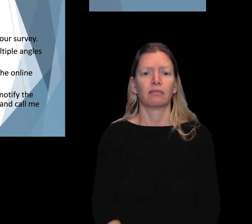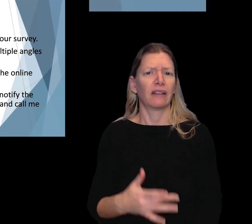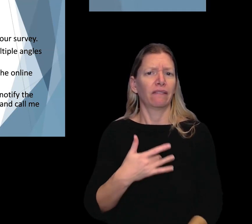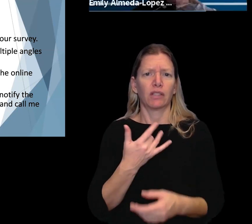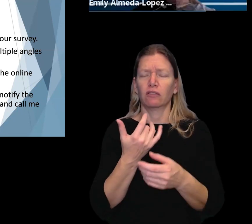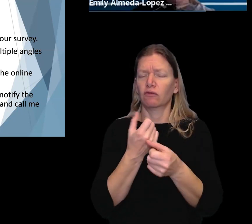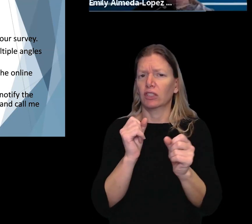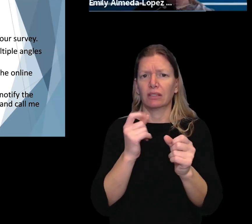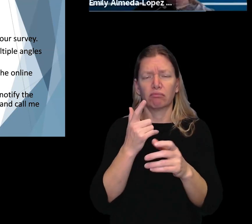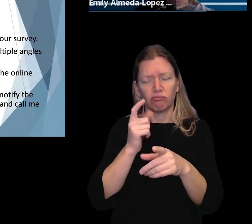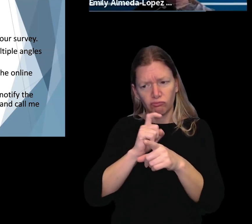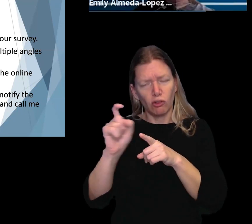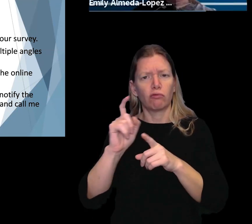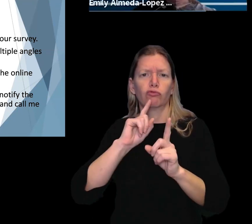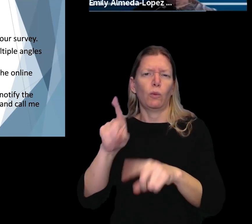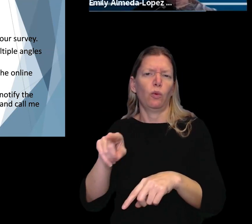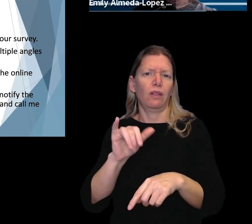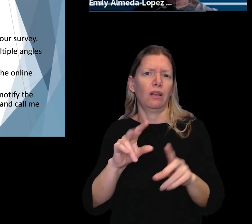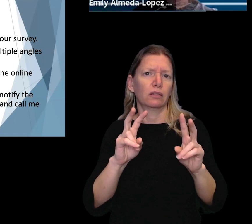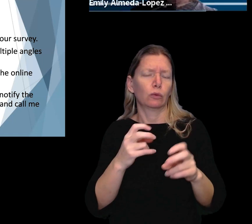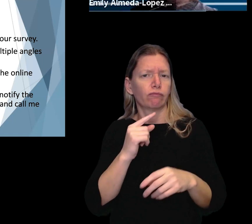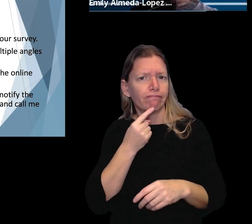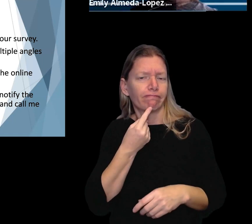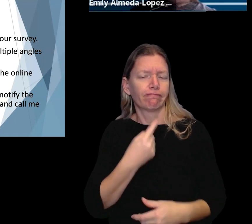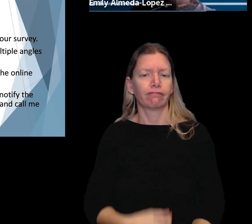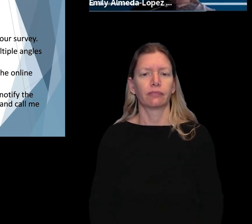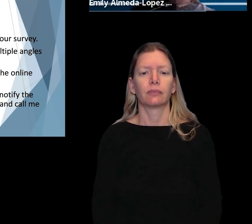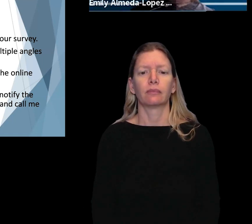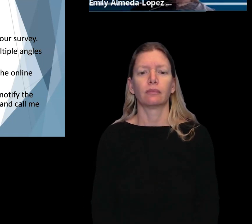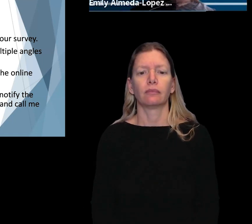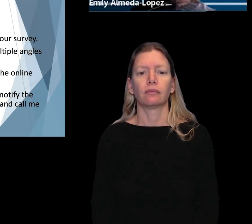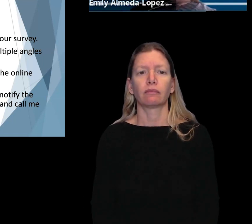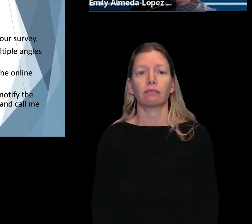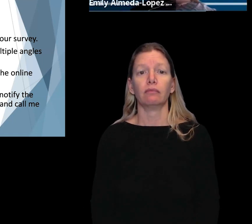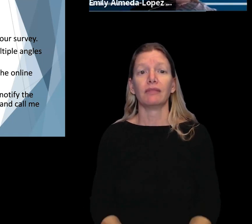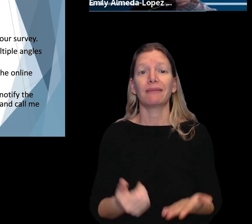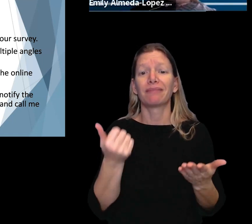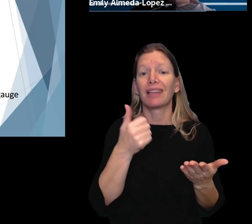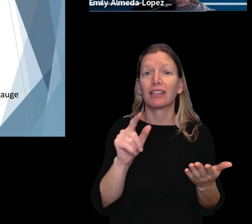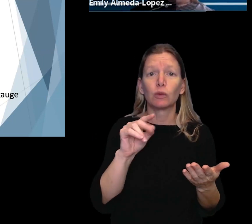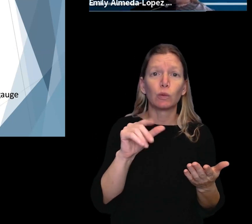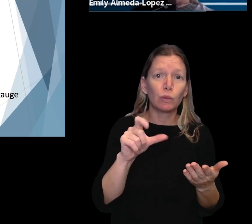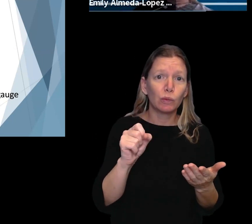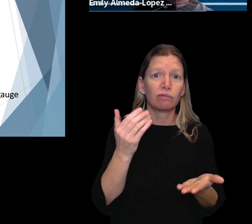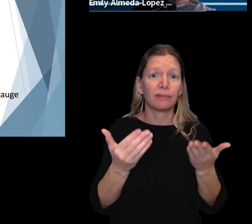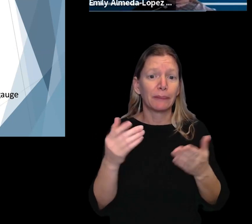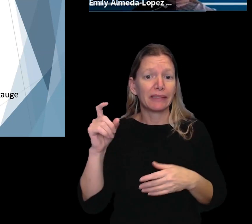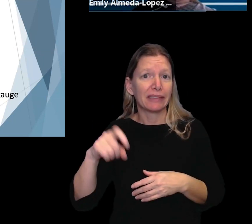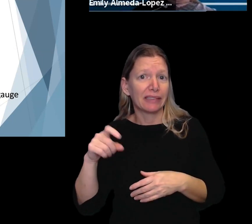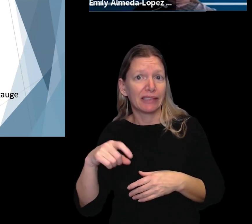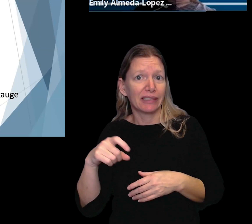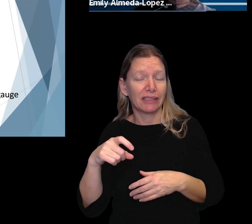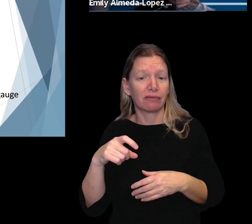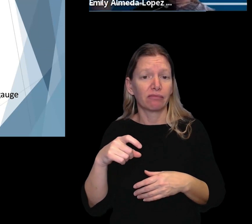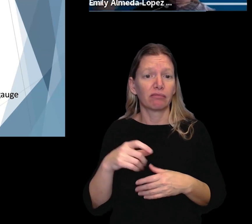617-221-8451, and feel free to report that issue. Um, and then any tools that